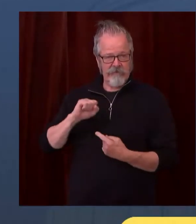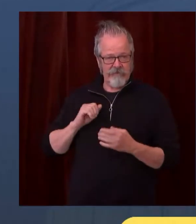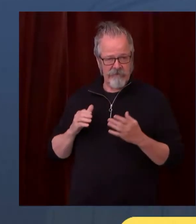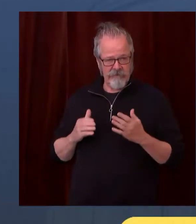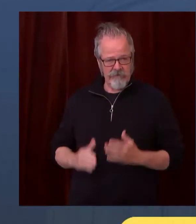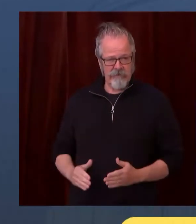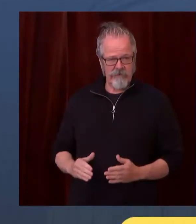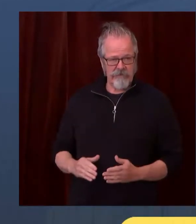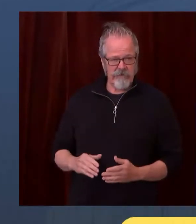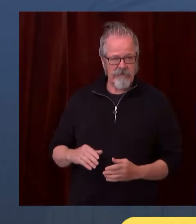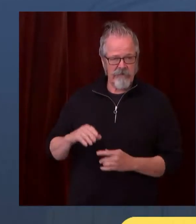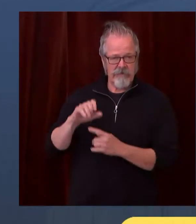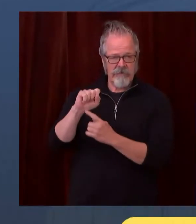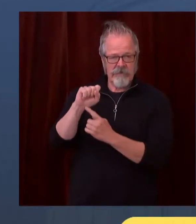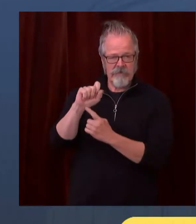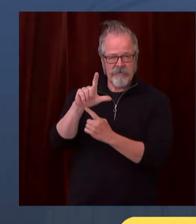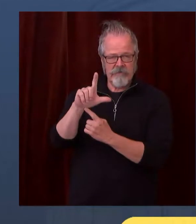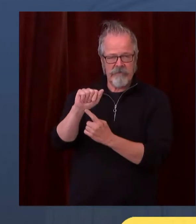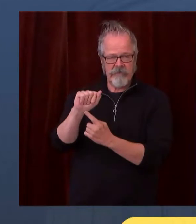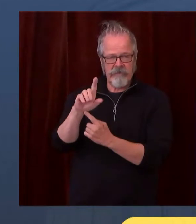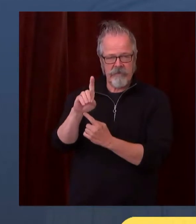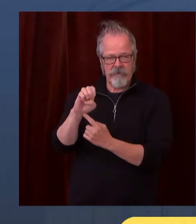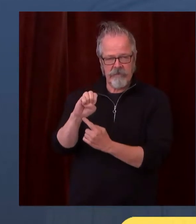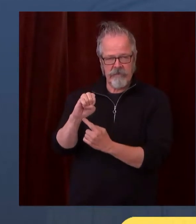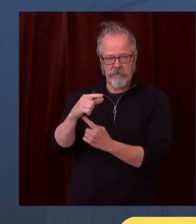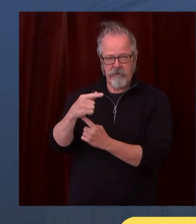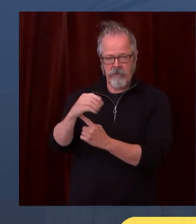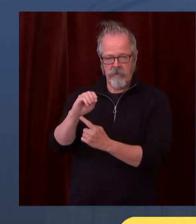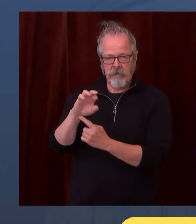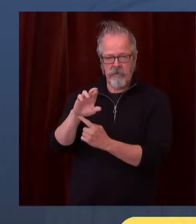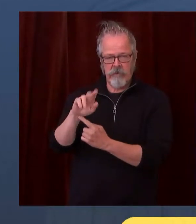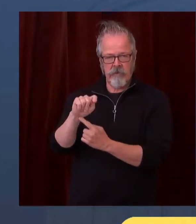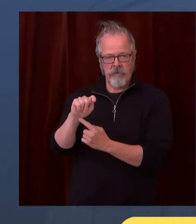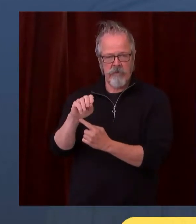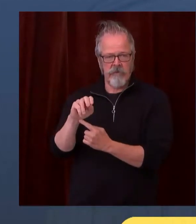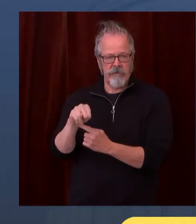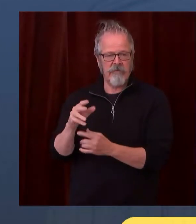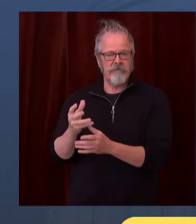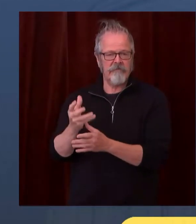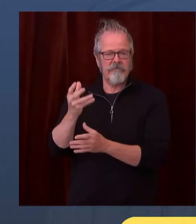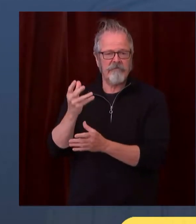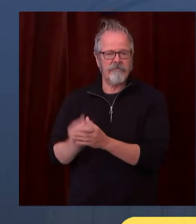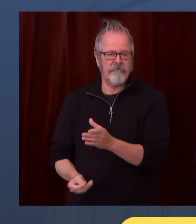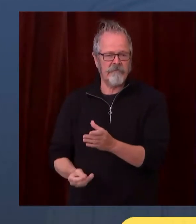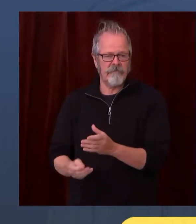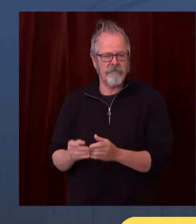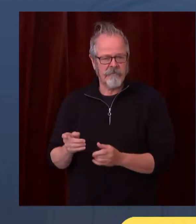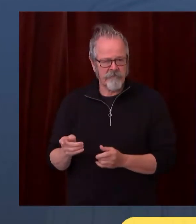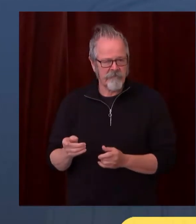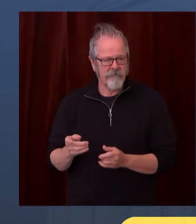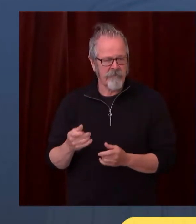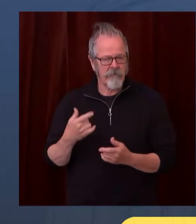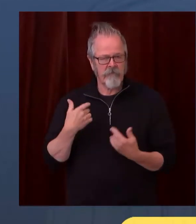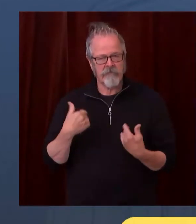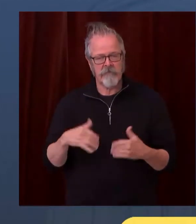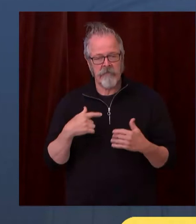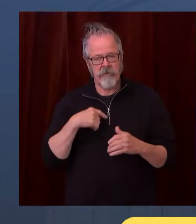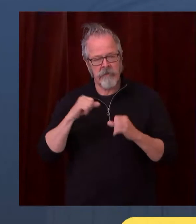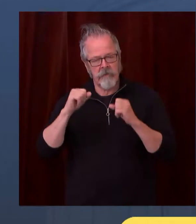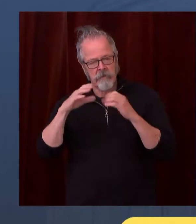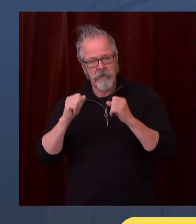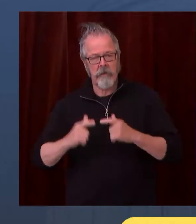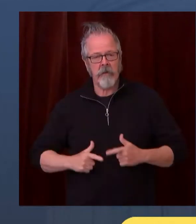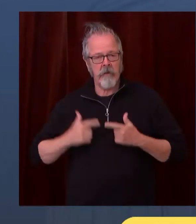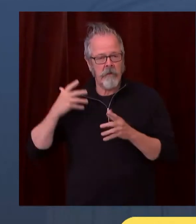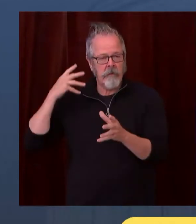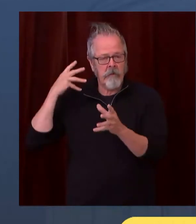he had the most amazing life in public service of all kinds of both controversy and